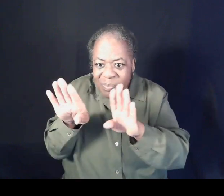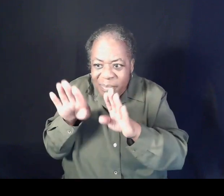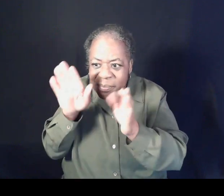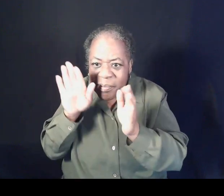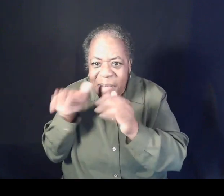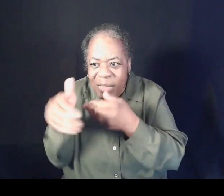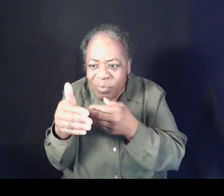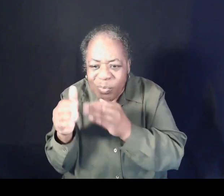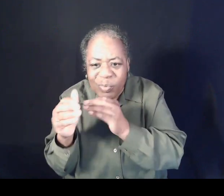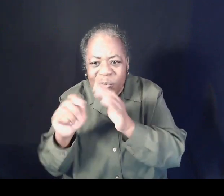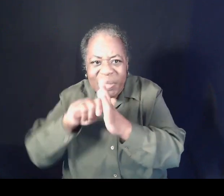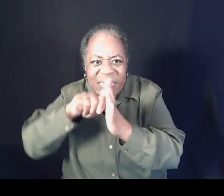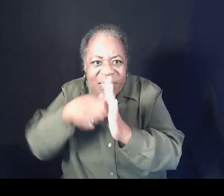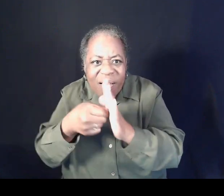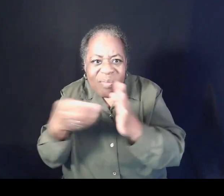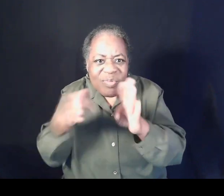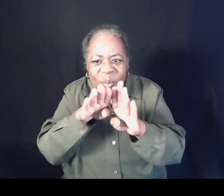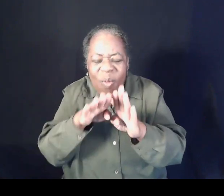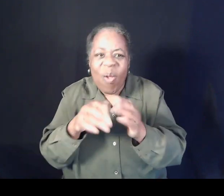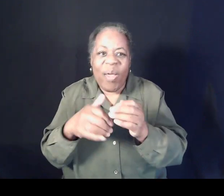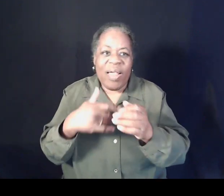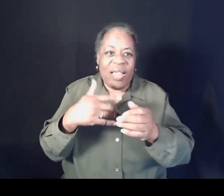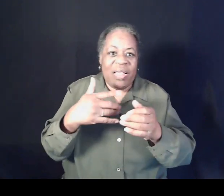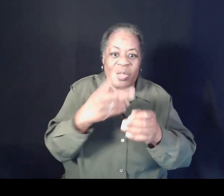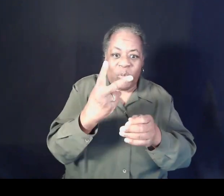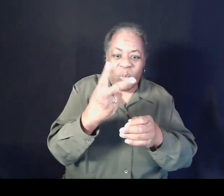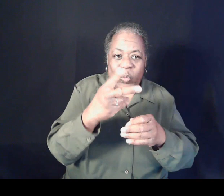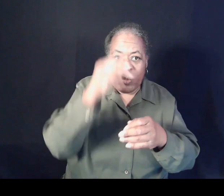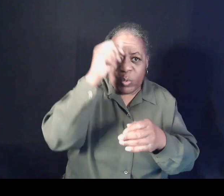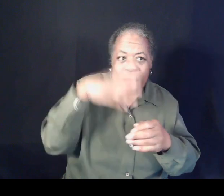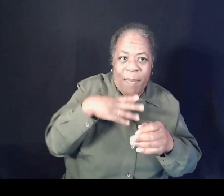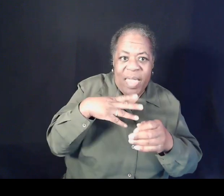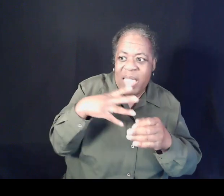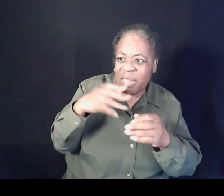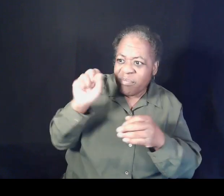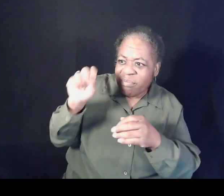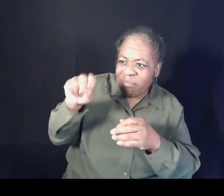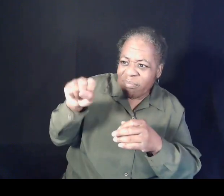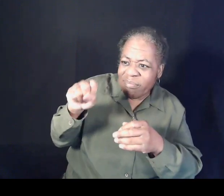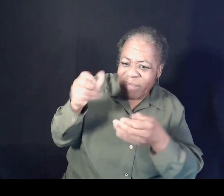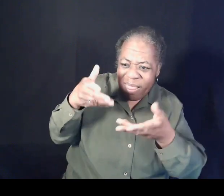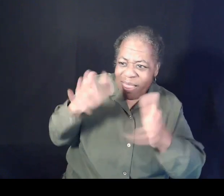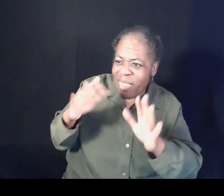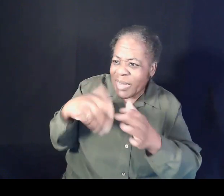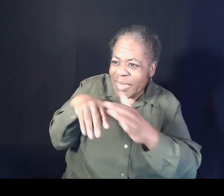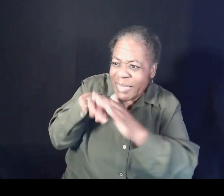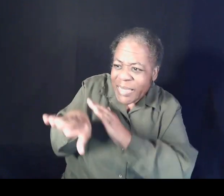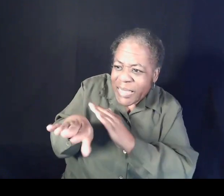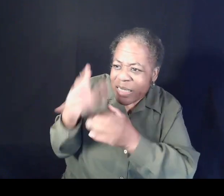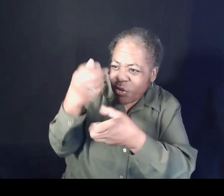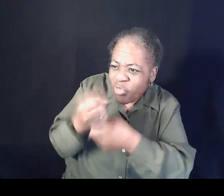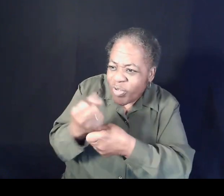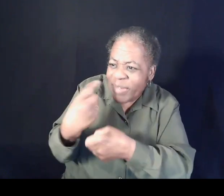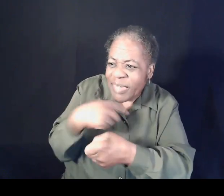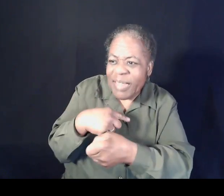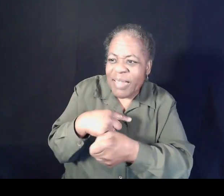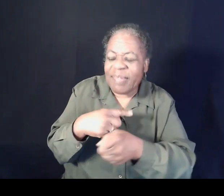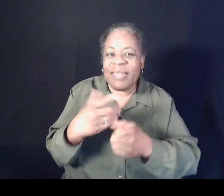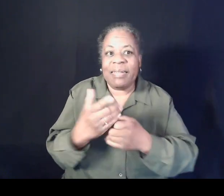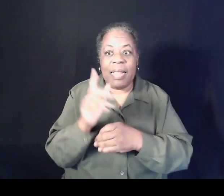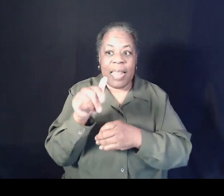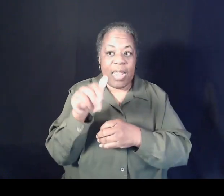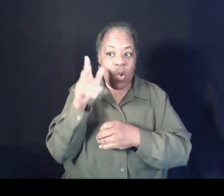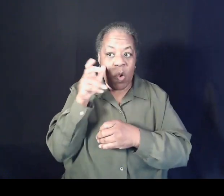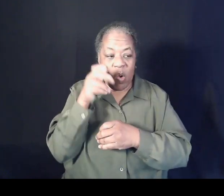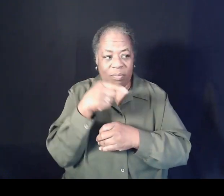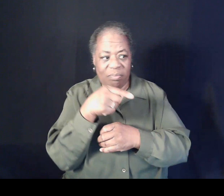screaming, let us in! Trust us! And what's wrong with you? Later, I could hear them say, okay, we're